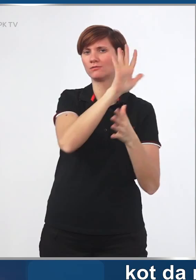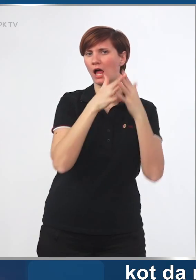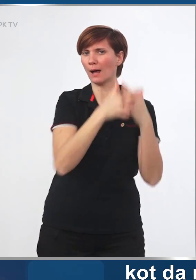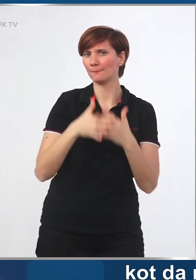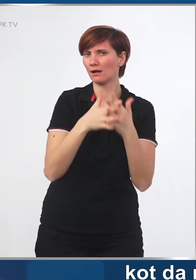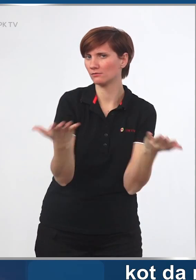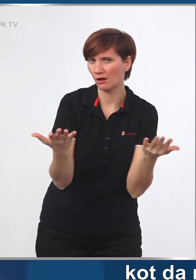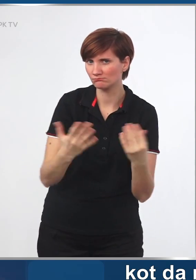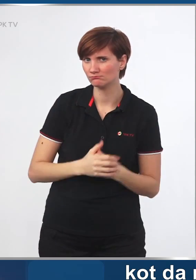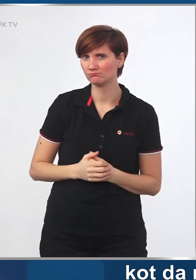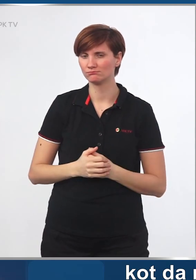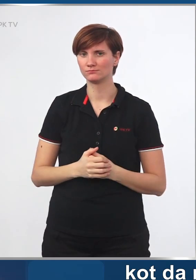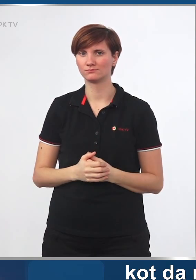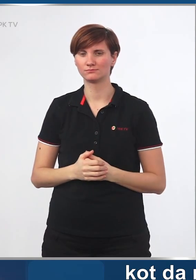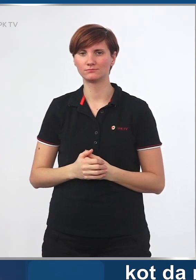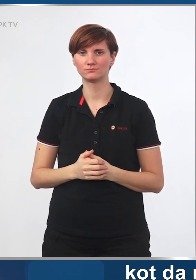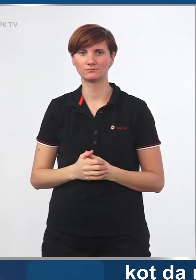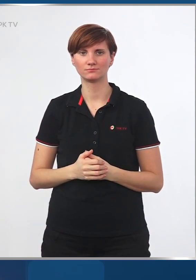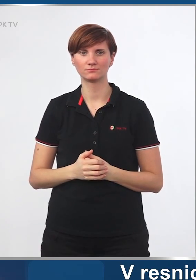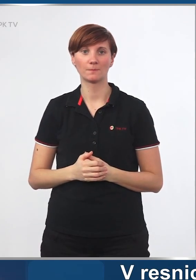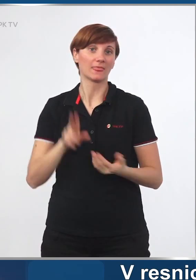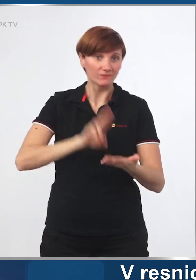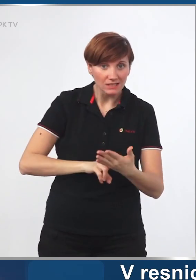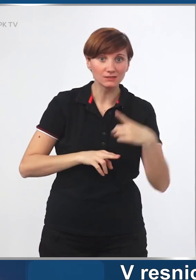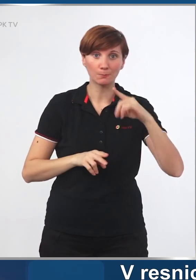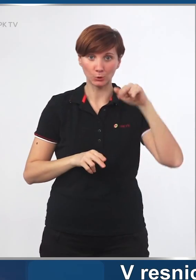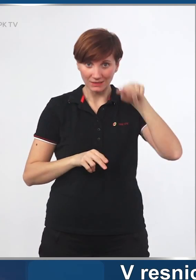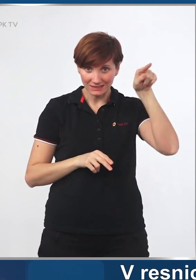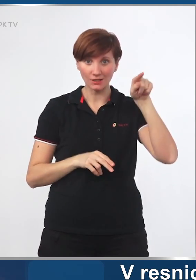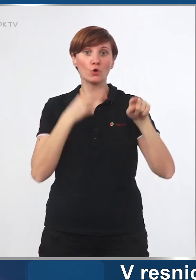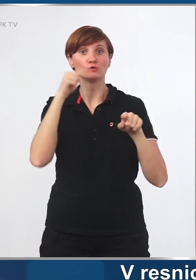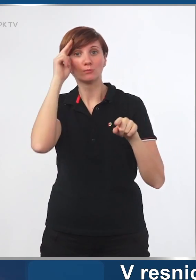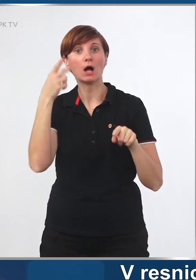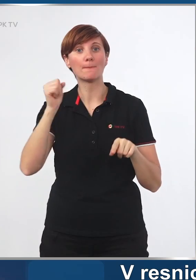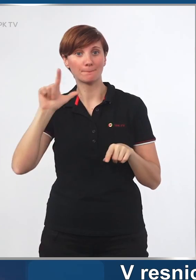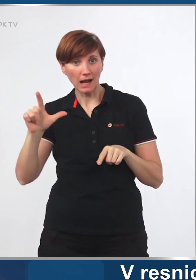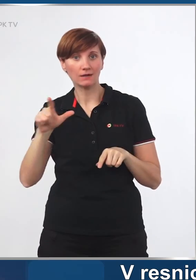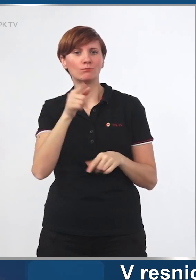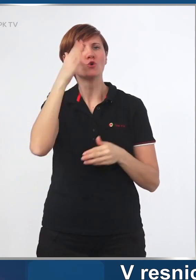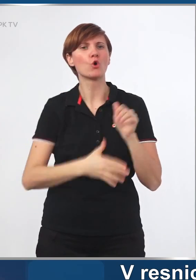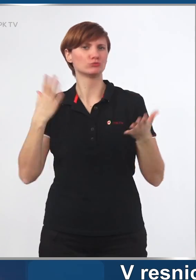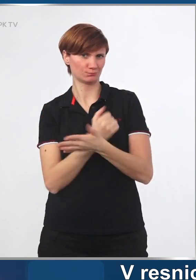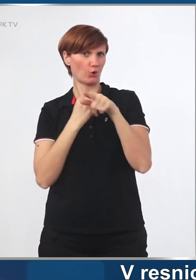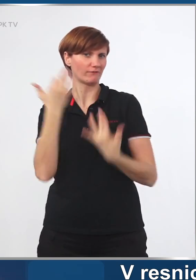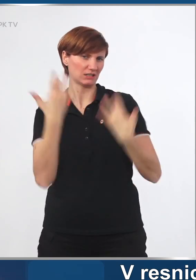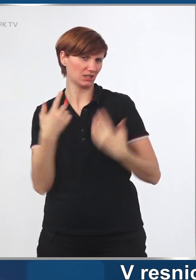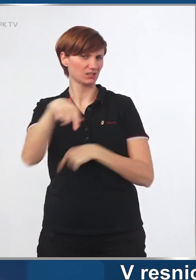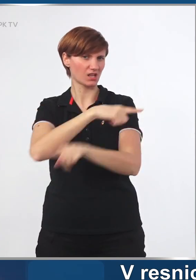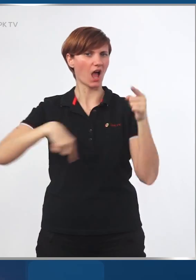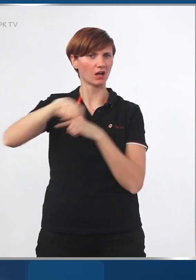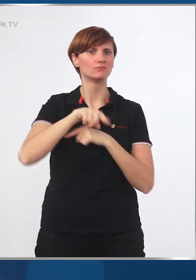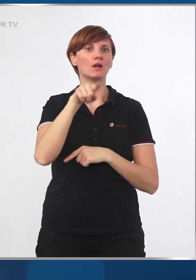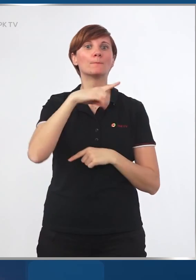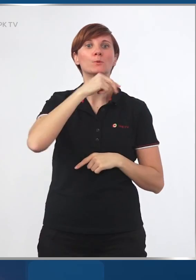Russia, against the United States, against America. It's in fact Putin, Mr. Kamal, who wins in this game in